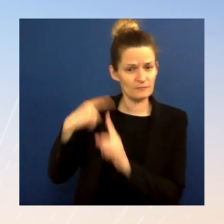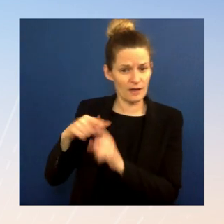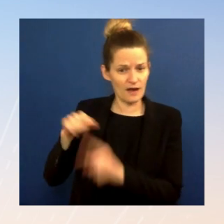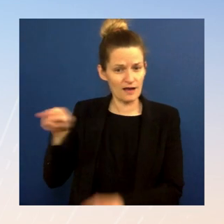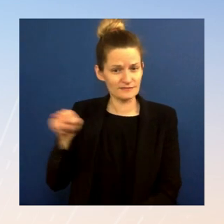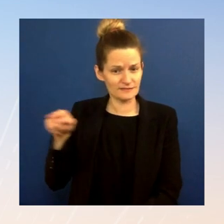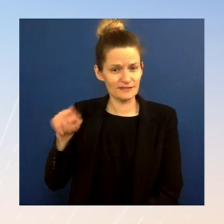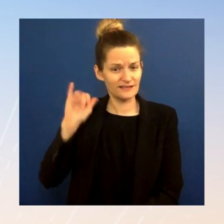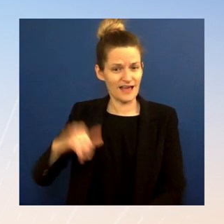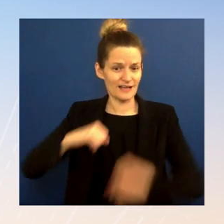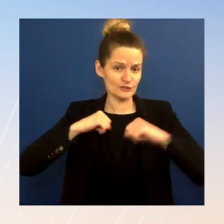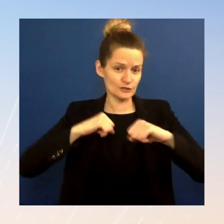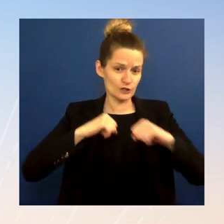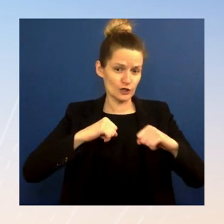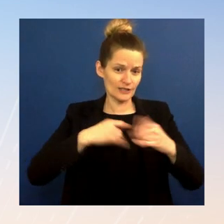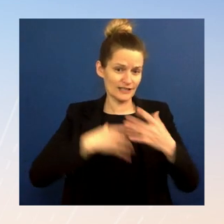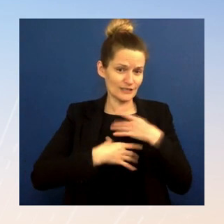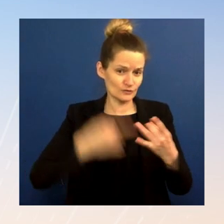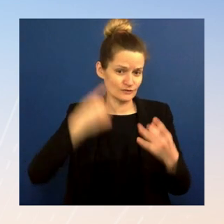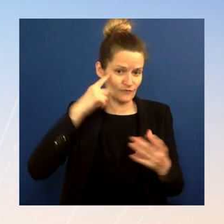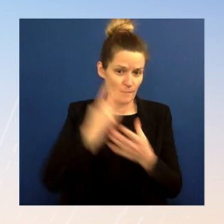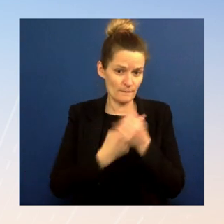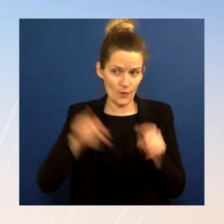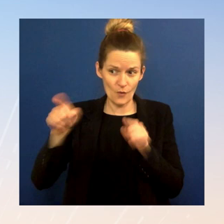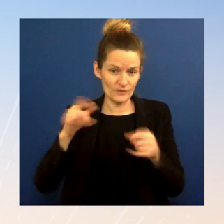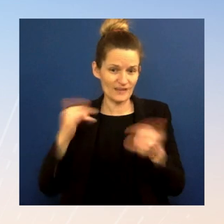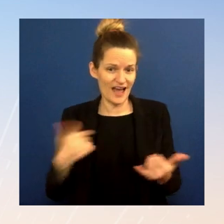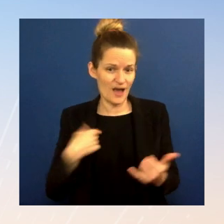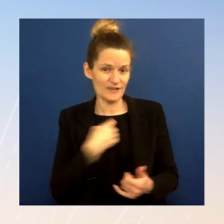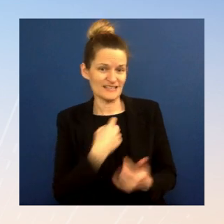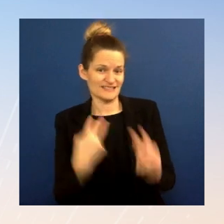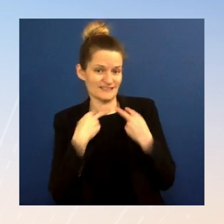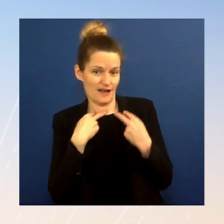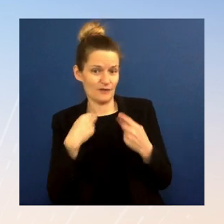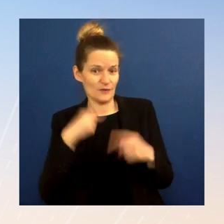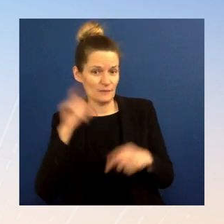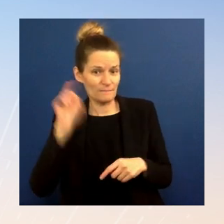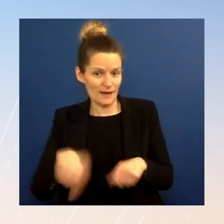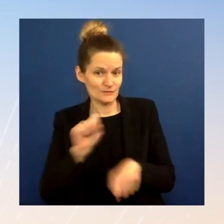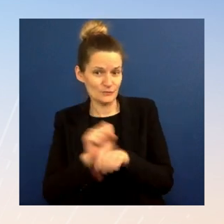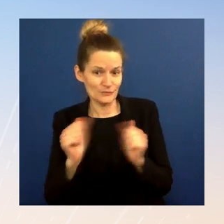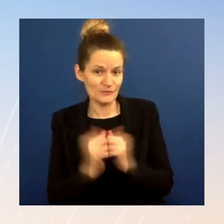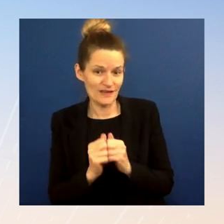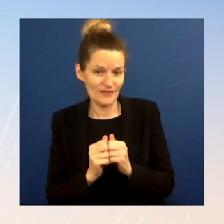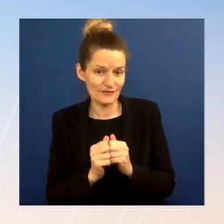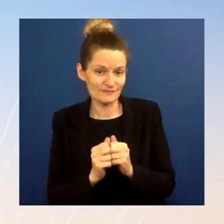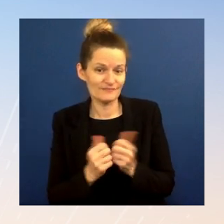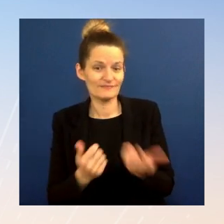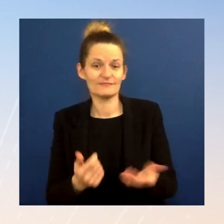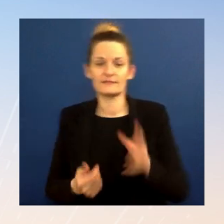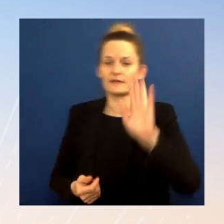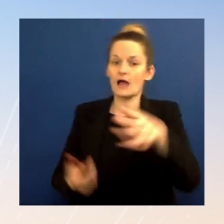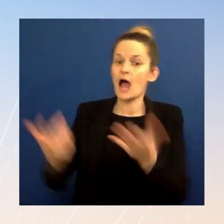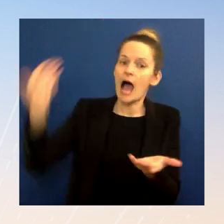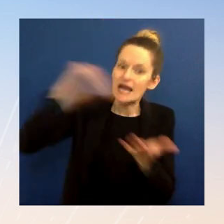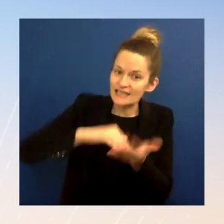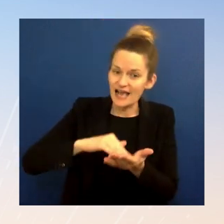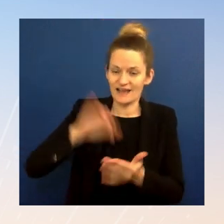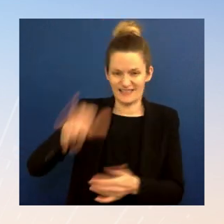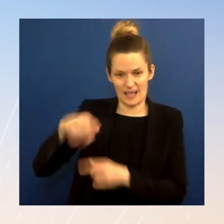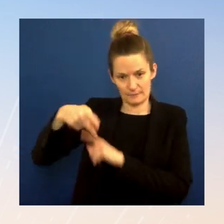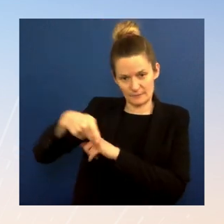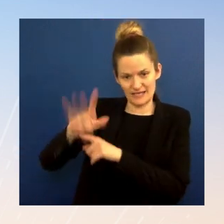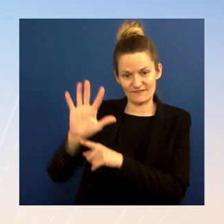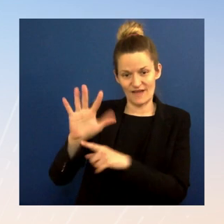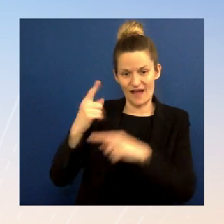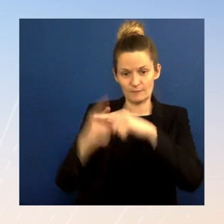working with him. Well, again, I think how the president and any of the P5+1 partners or Europeans or others look at this